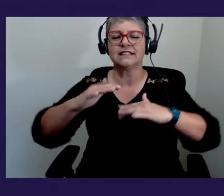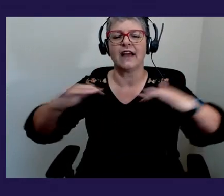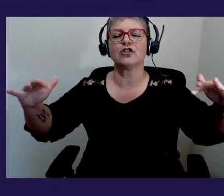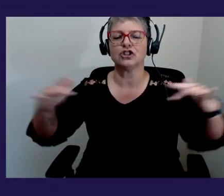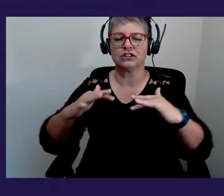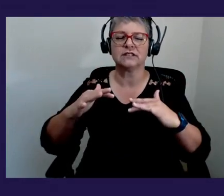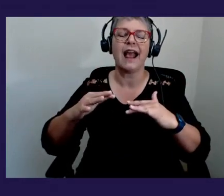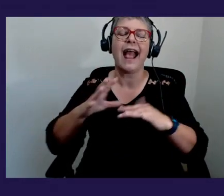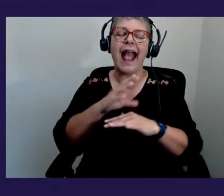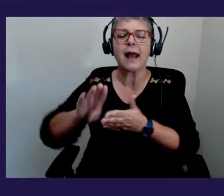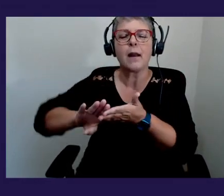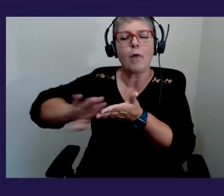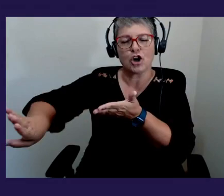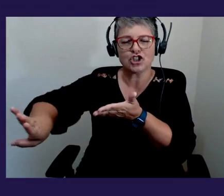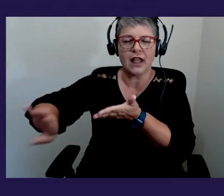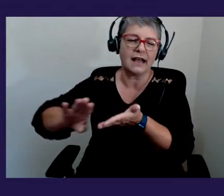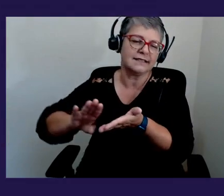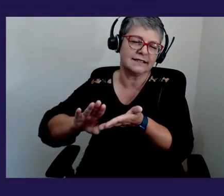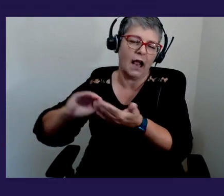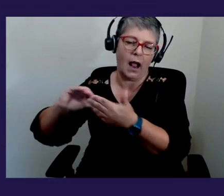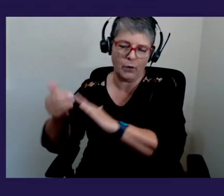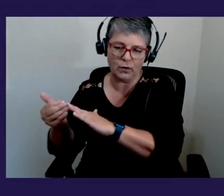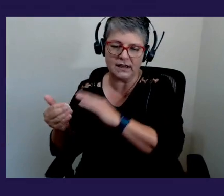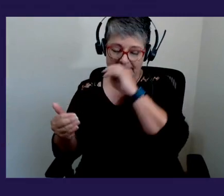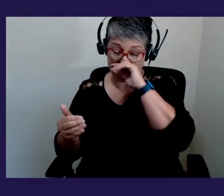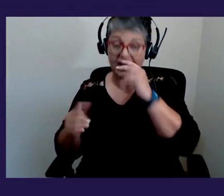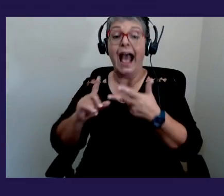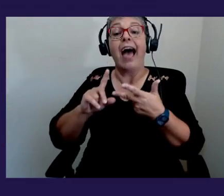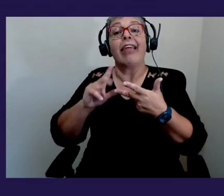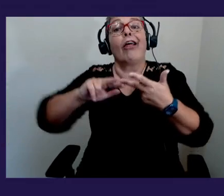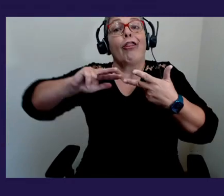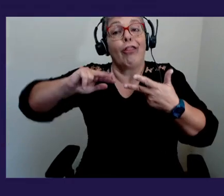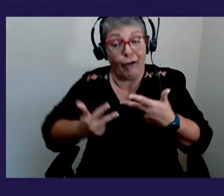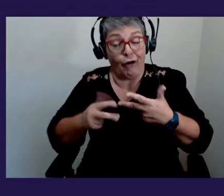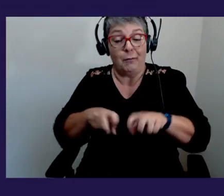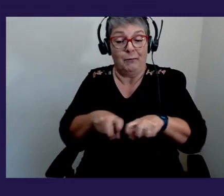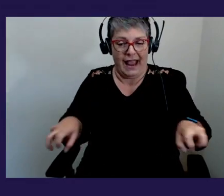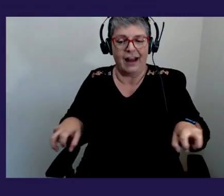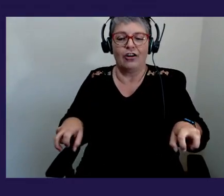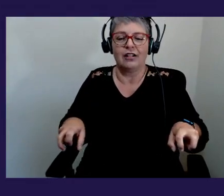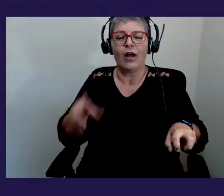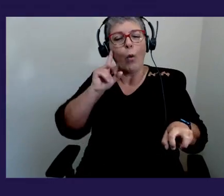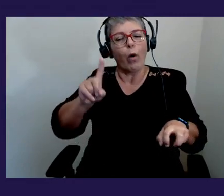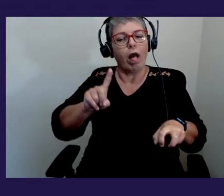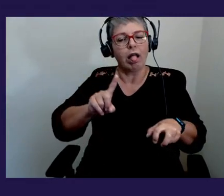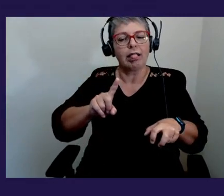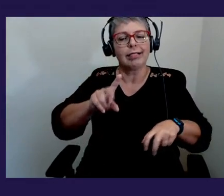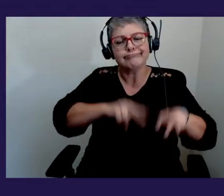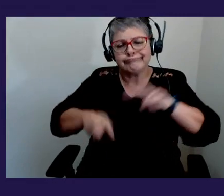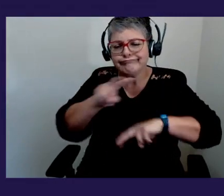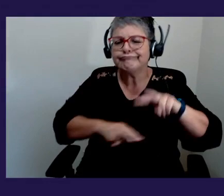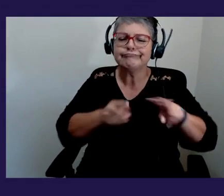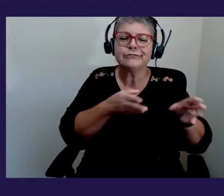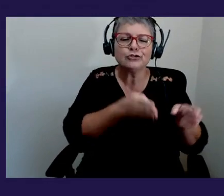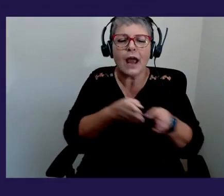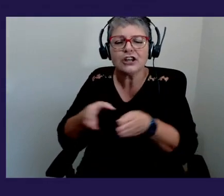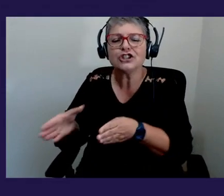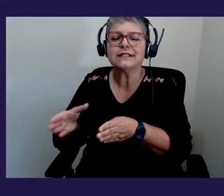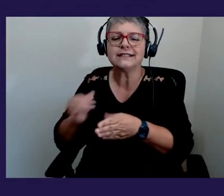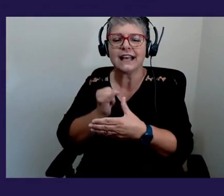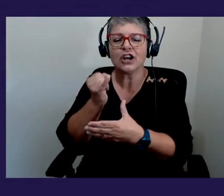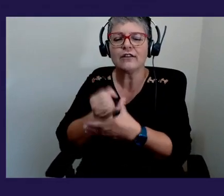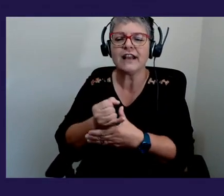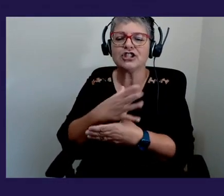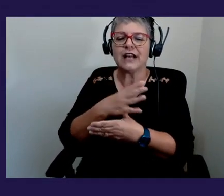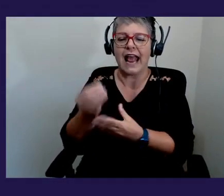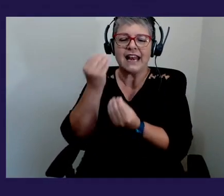communities. And then the third panel will examine strategies and interventions at the information and individual